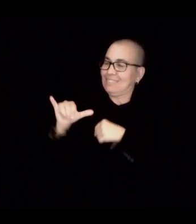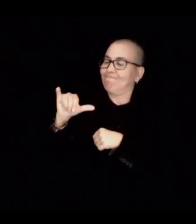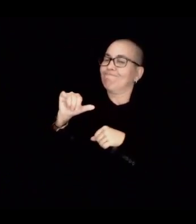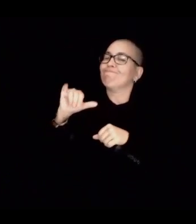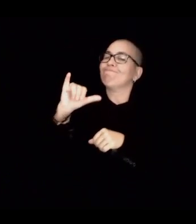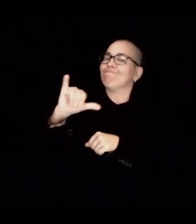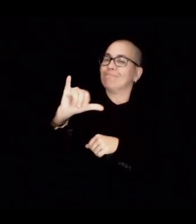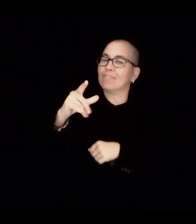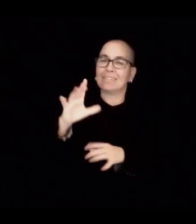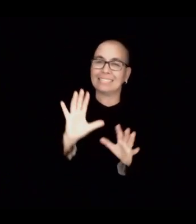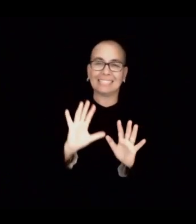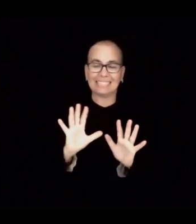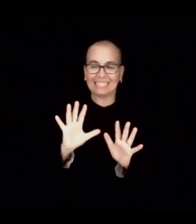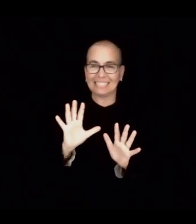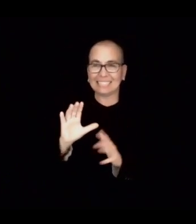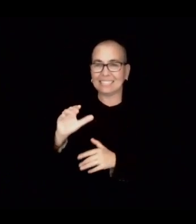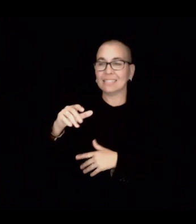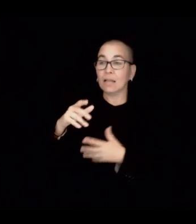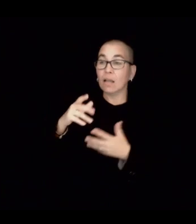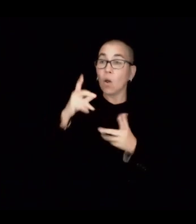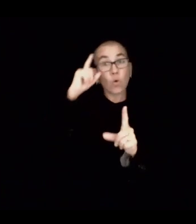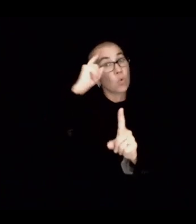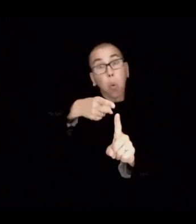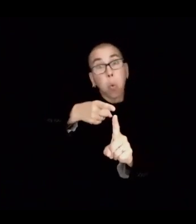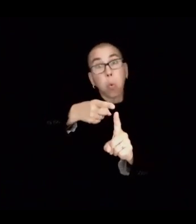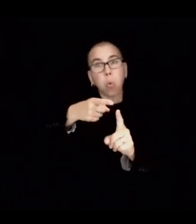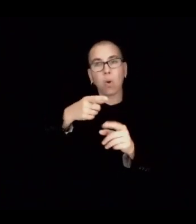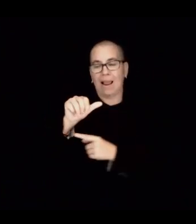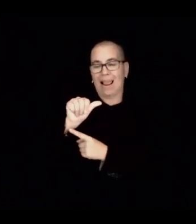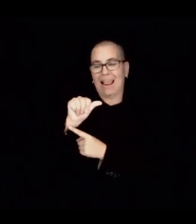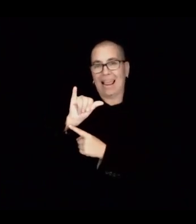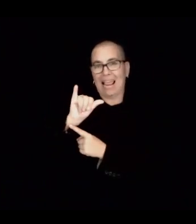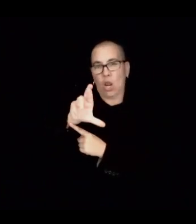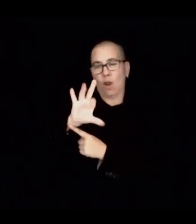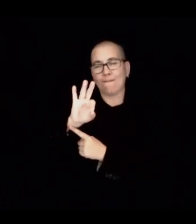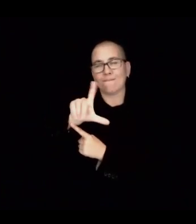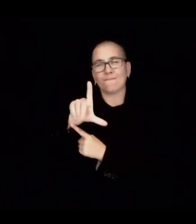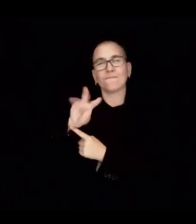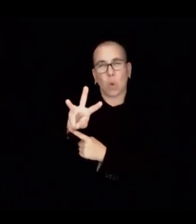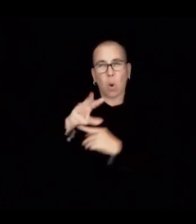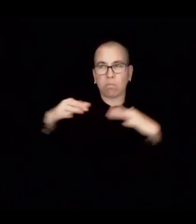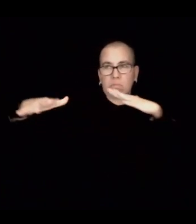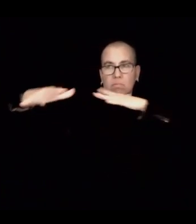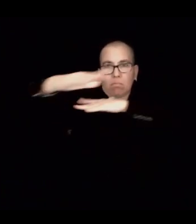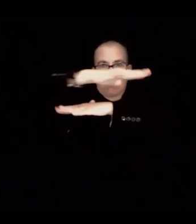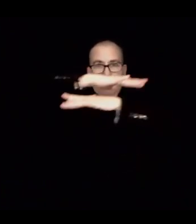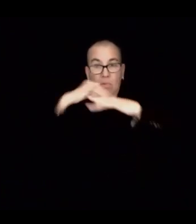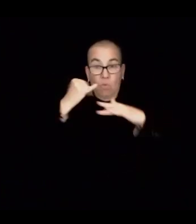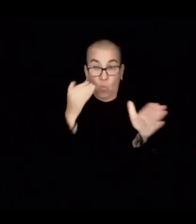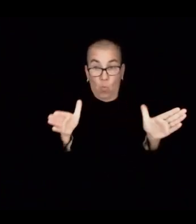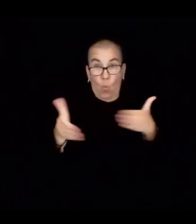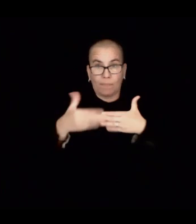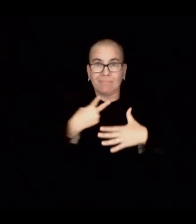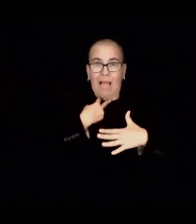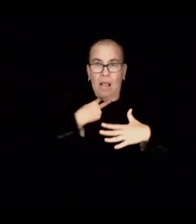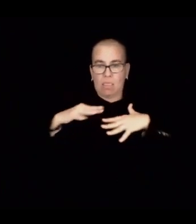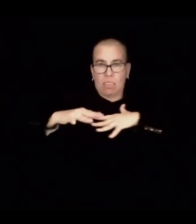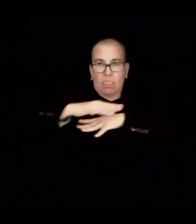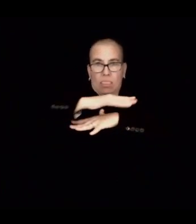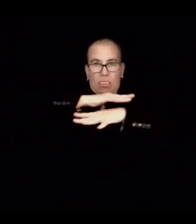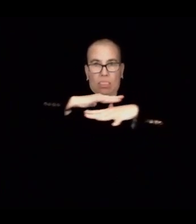so that you have more fresh air, and that's what you get when you're outside. So that's why being outdoors is a better spot, safer spot.